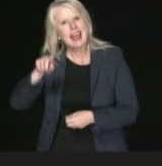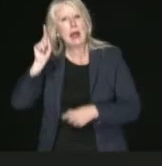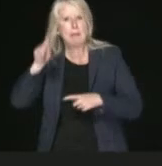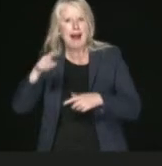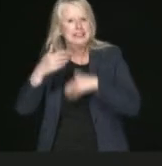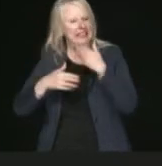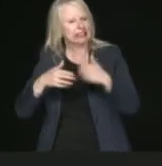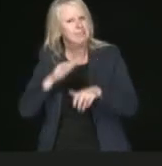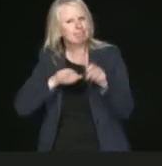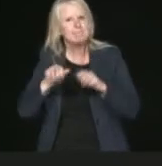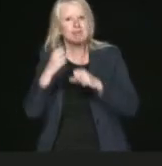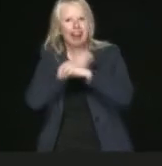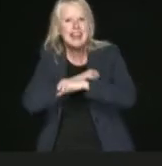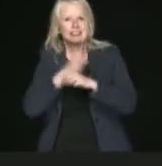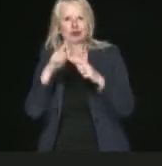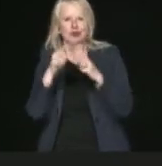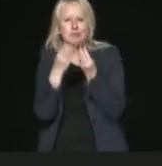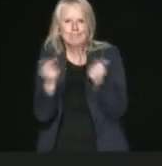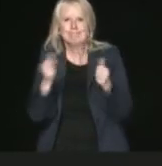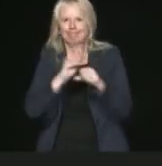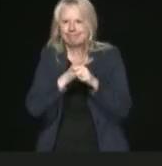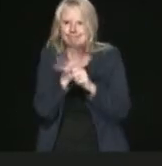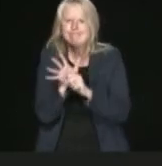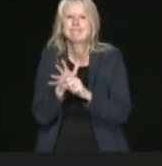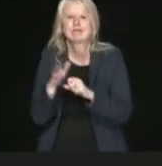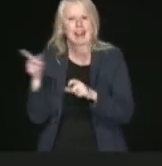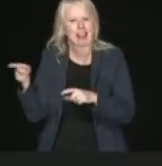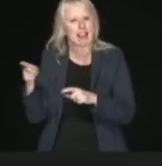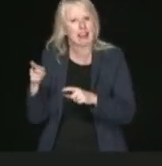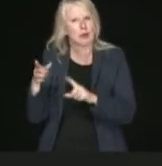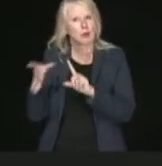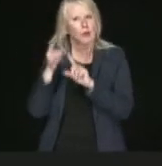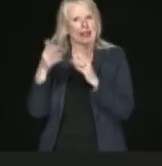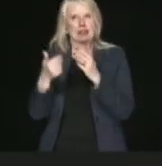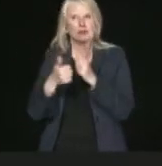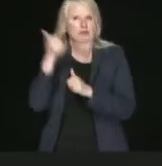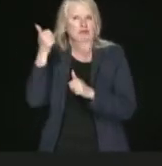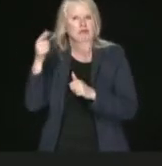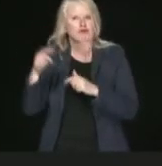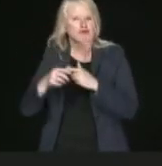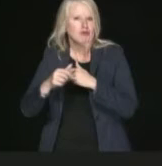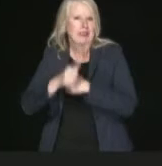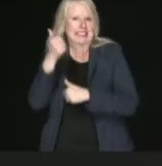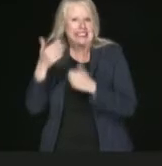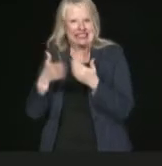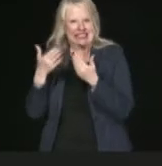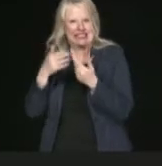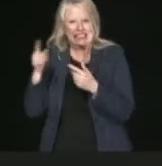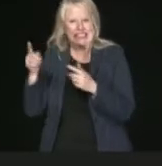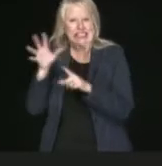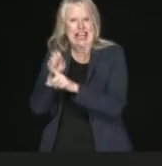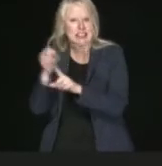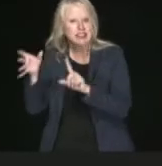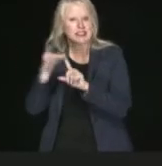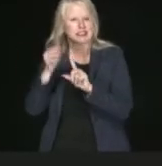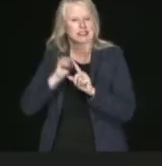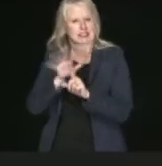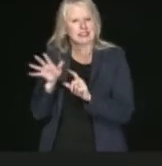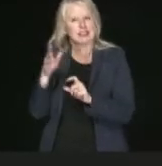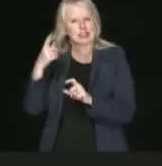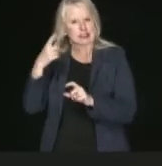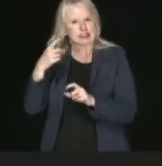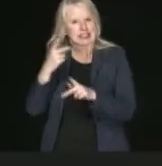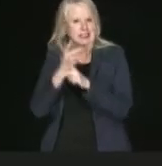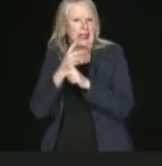lines of this fight, and they are the ones putting themselves at risk to keep us safe. So we have to be there for